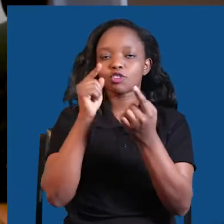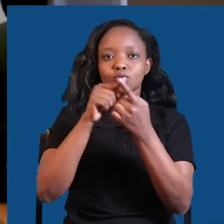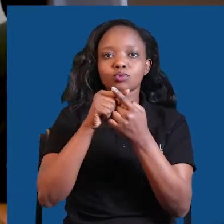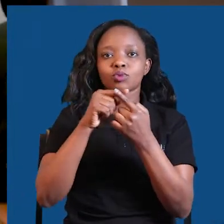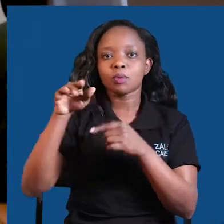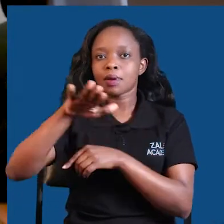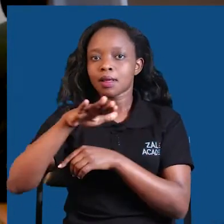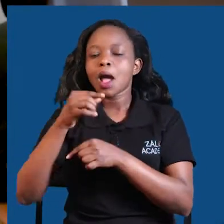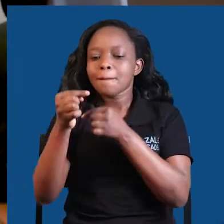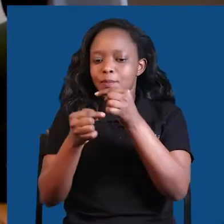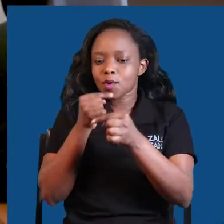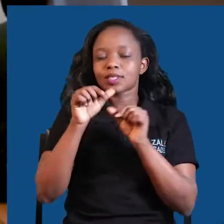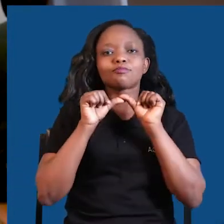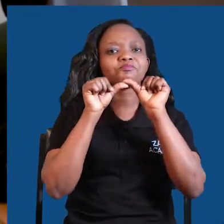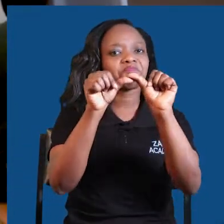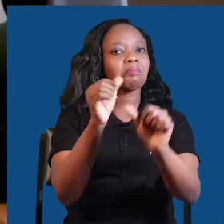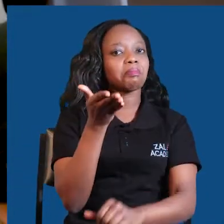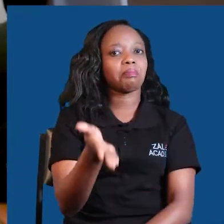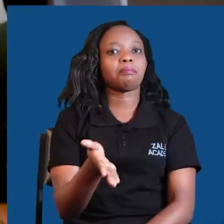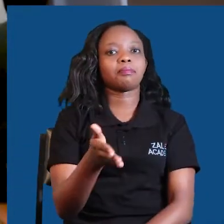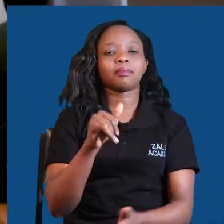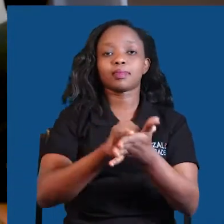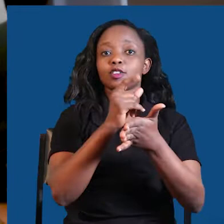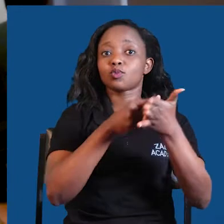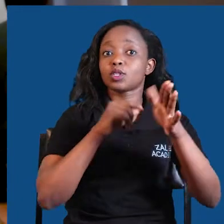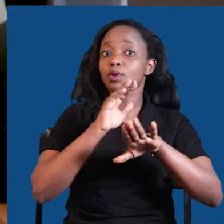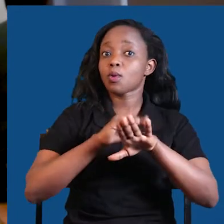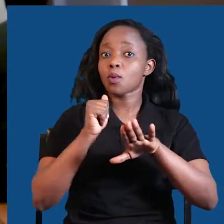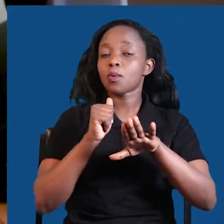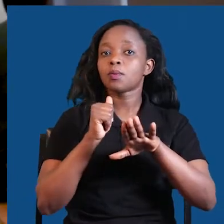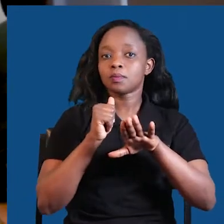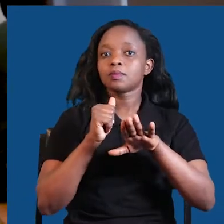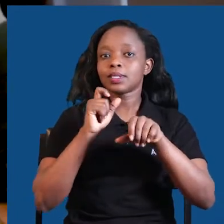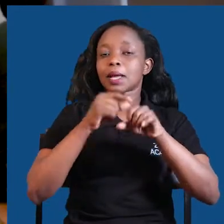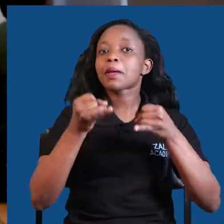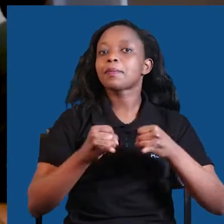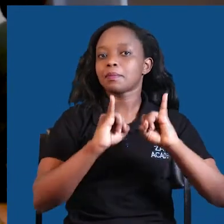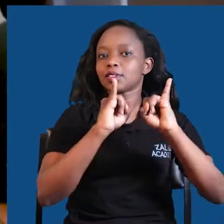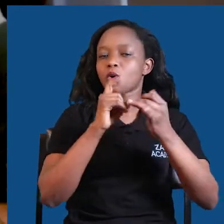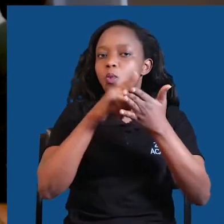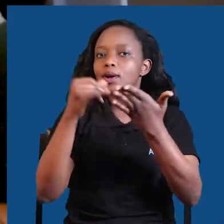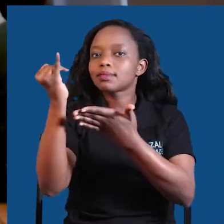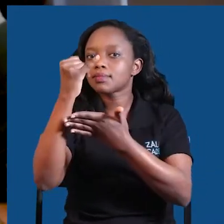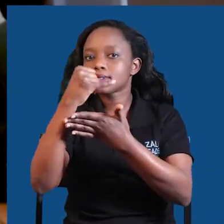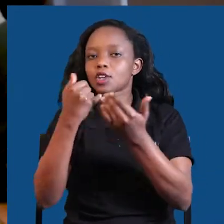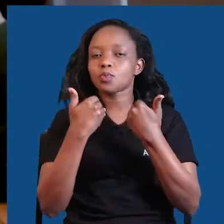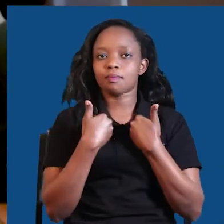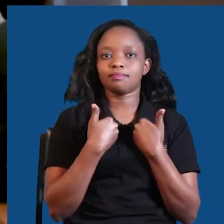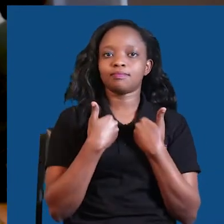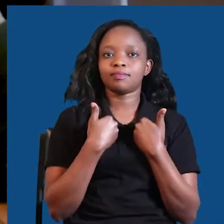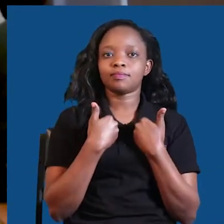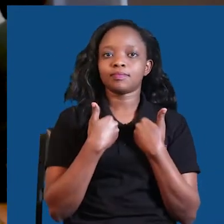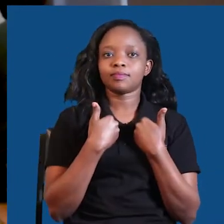to the portal, there's a process that is happening there. That's now what takes place during the implementation. Whatever design you